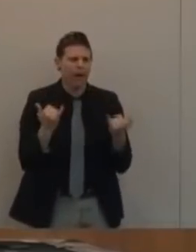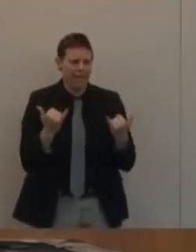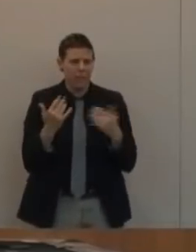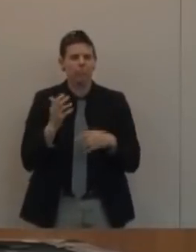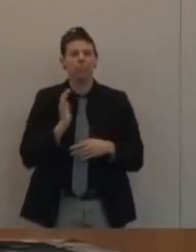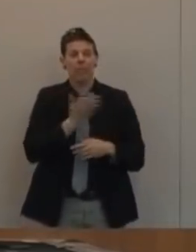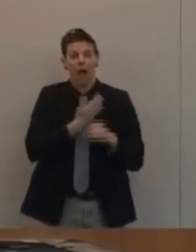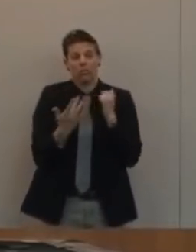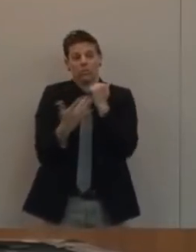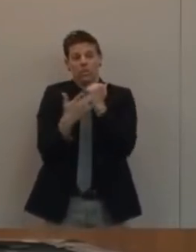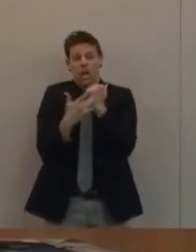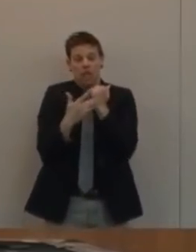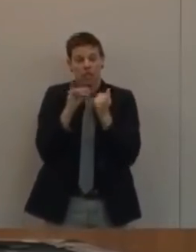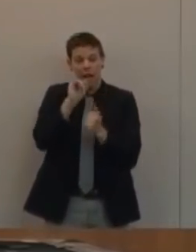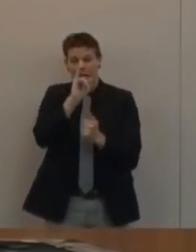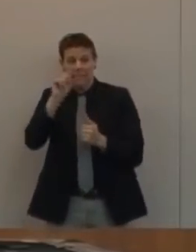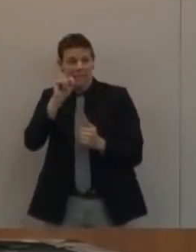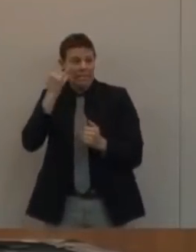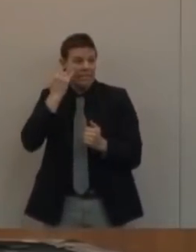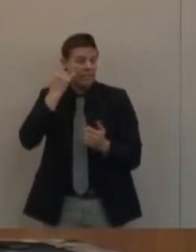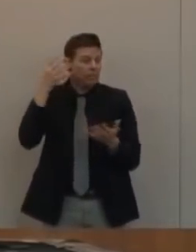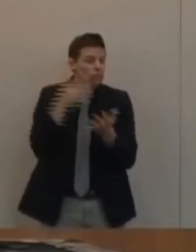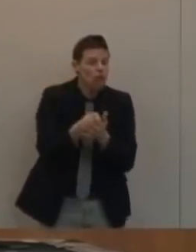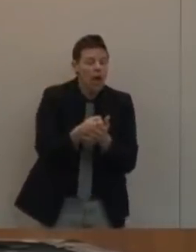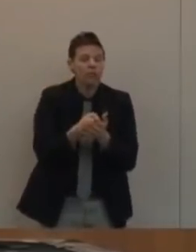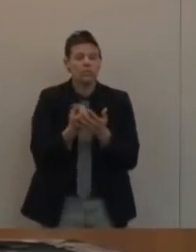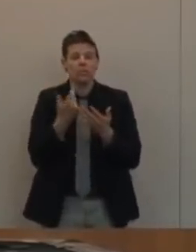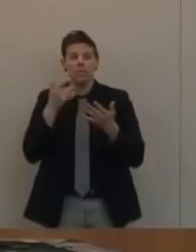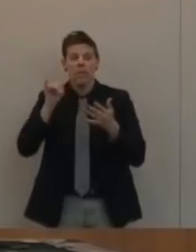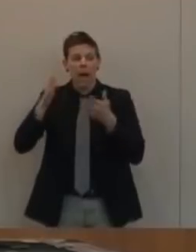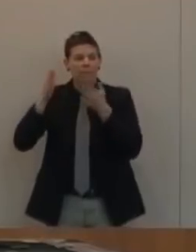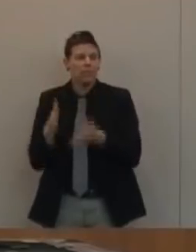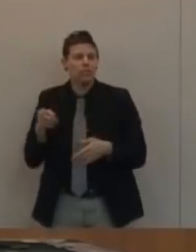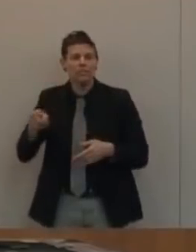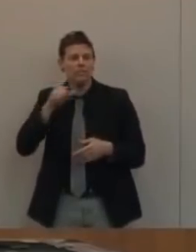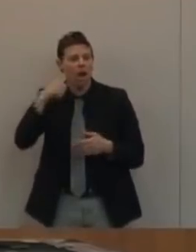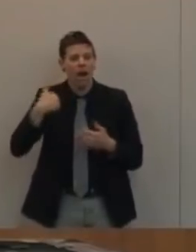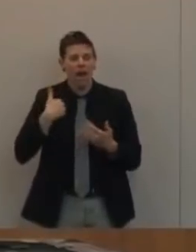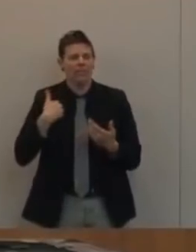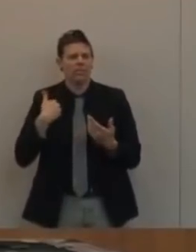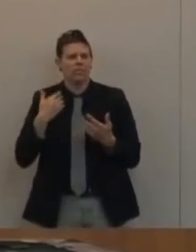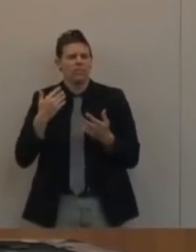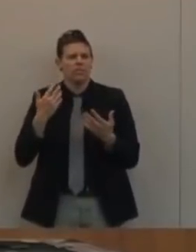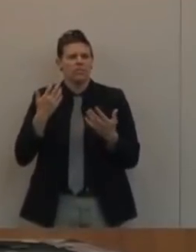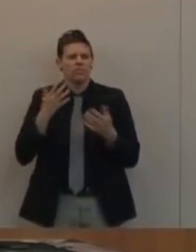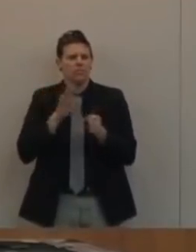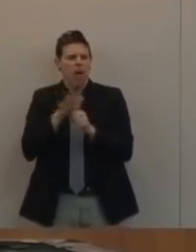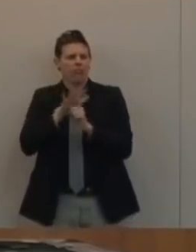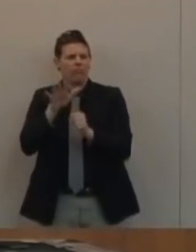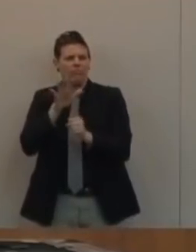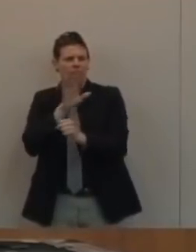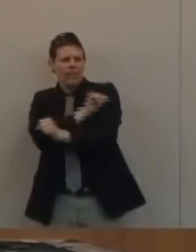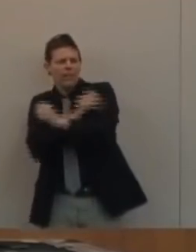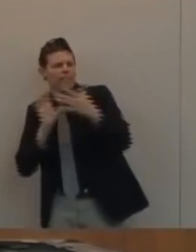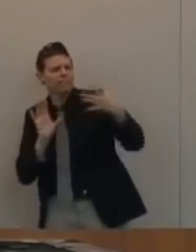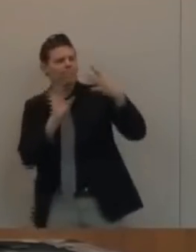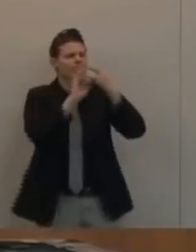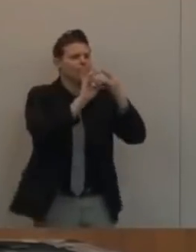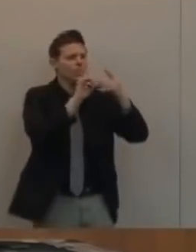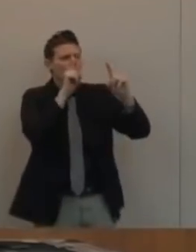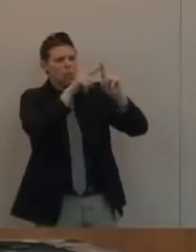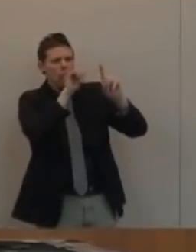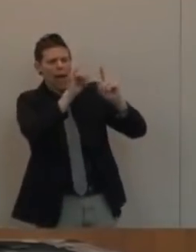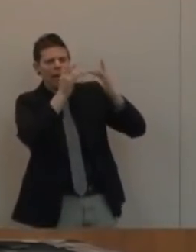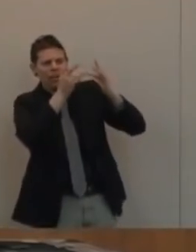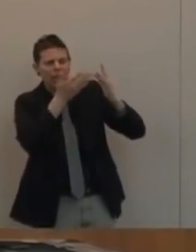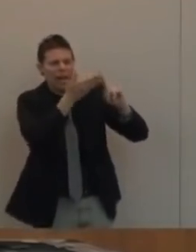I don't have enough broadband, if the link doesn't work, if I have to wait a week, if I need to do it on